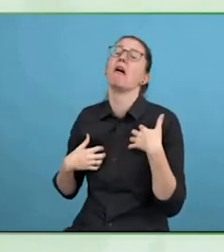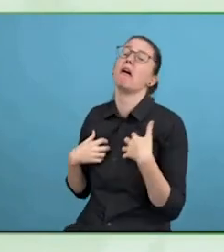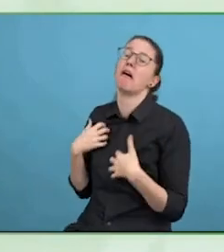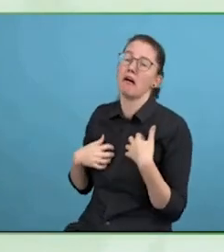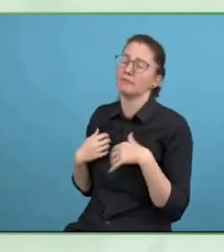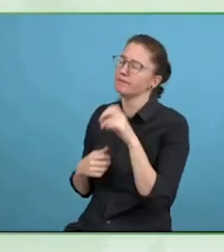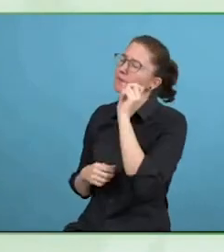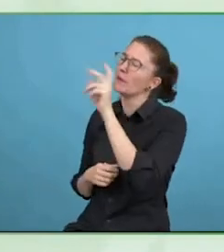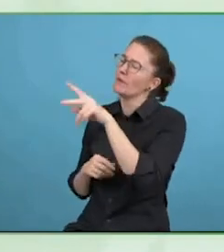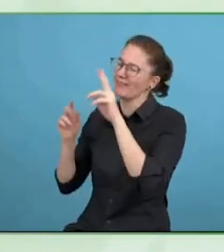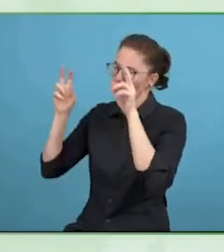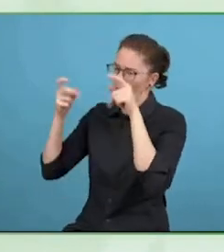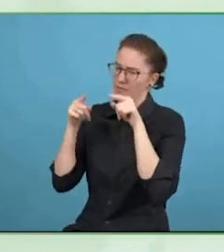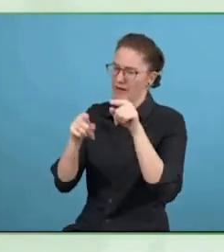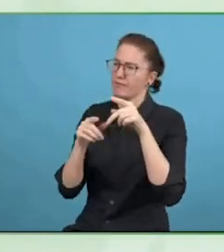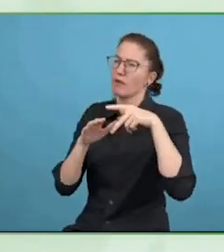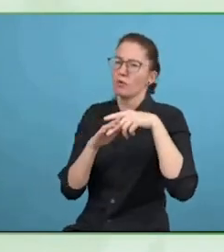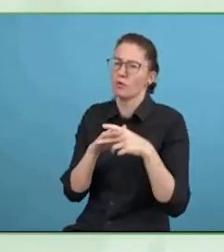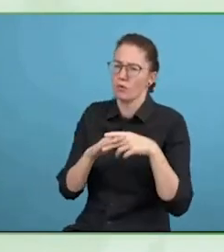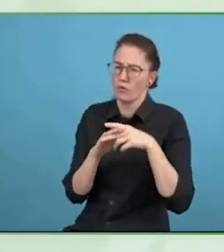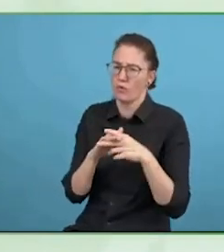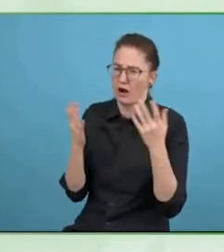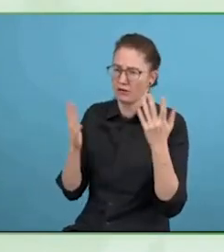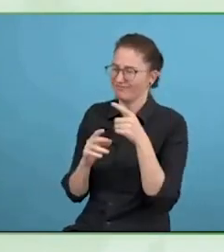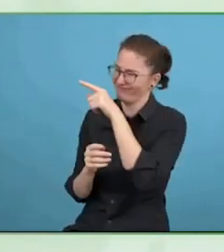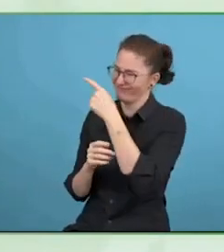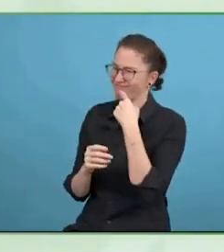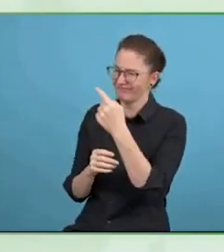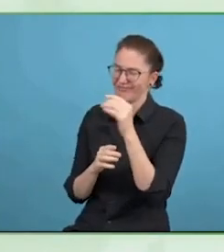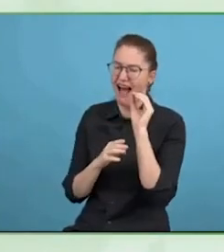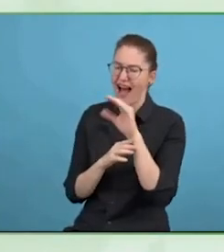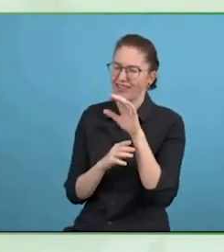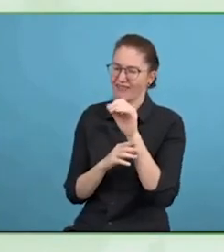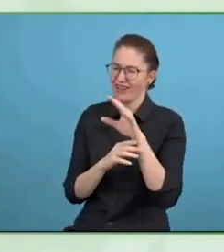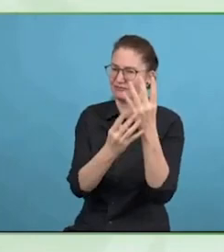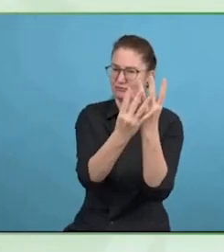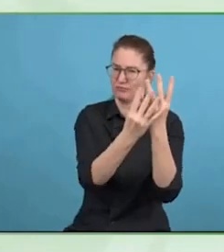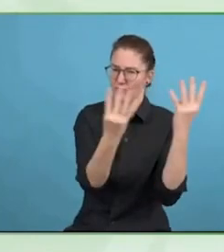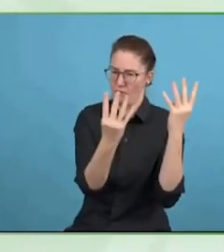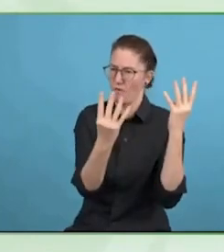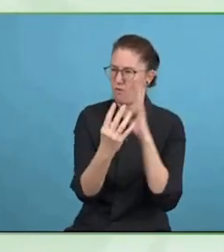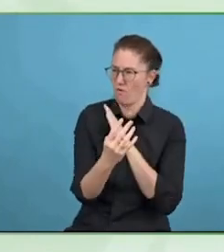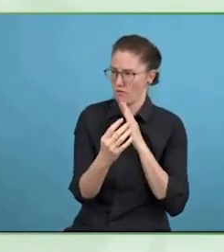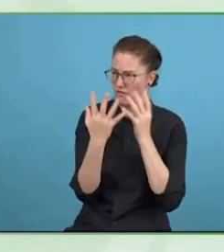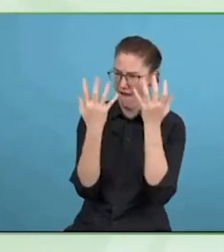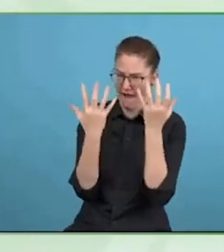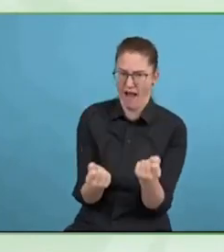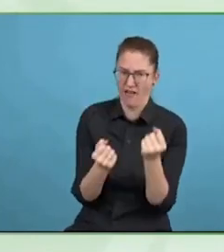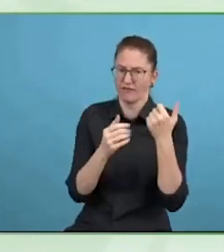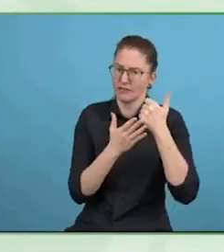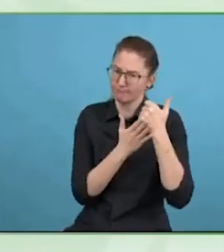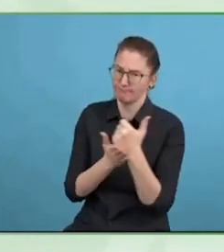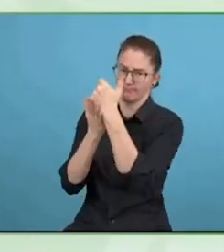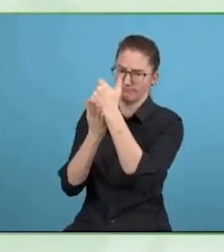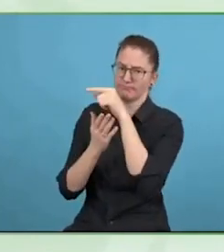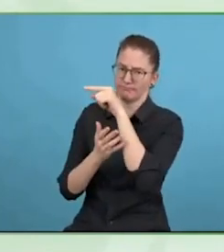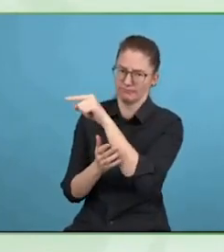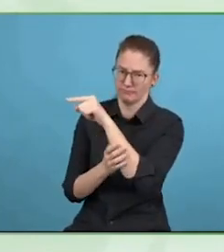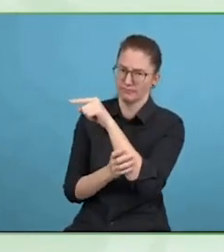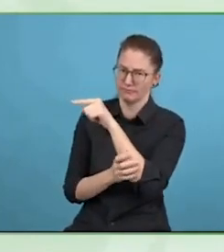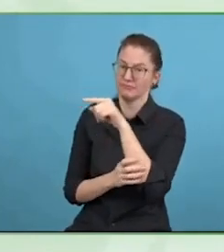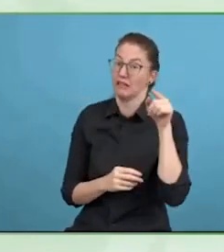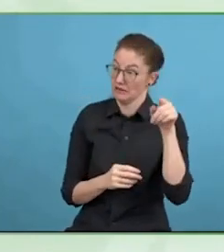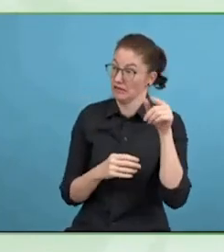really concentrating on having represented all kinds of different groups. So there was one mainstream